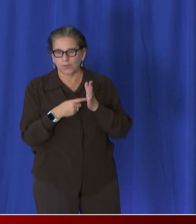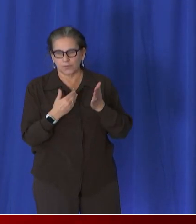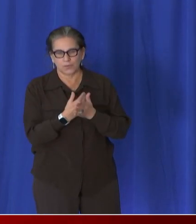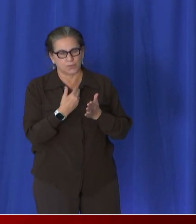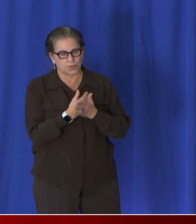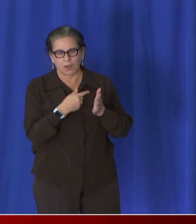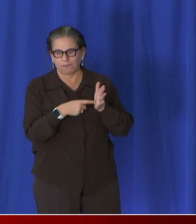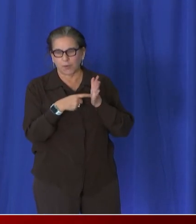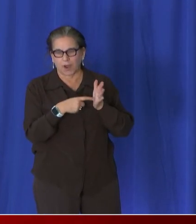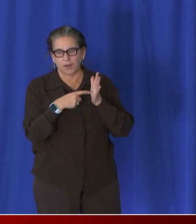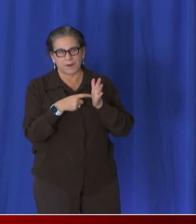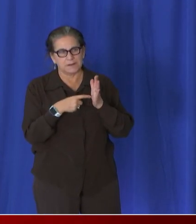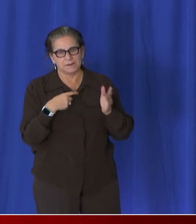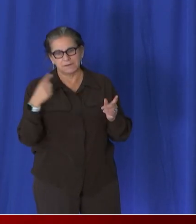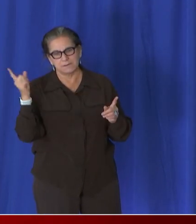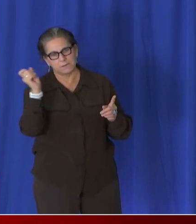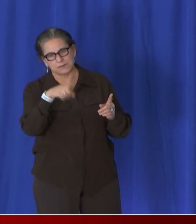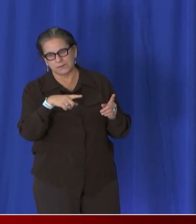the My